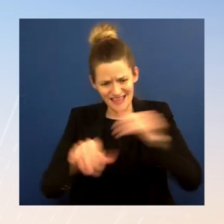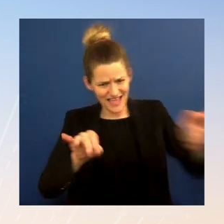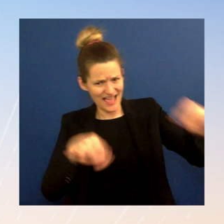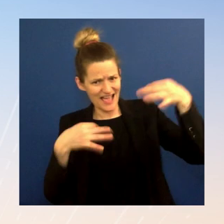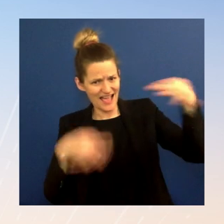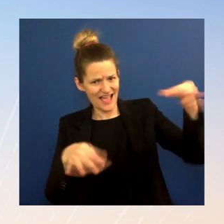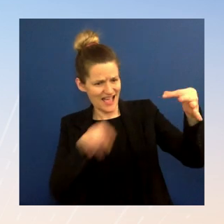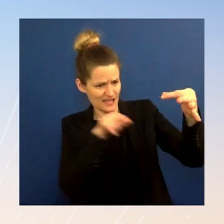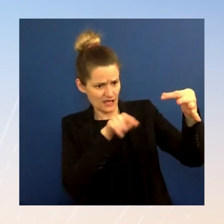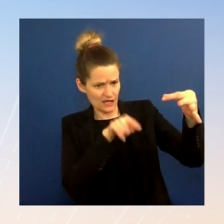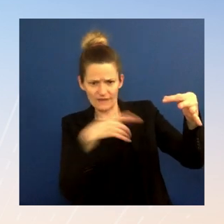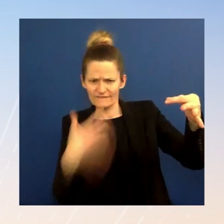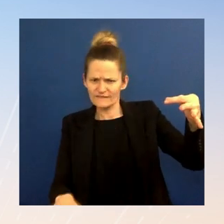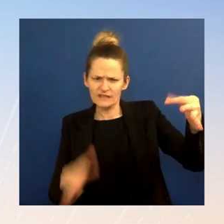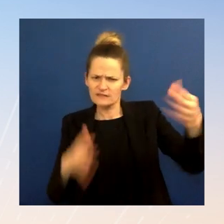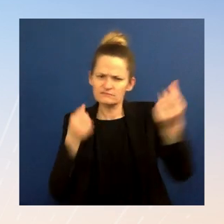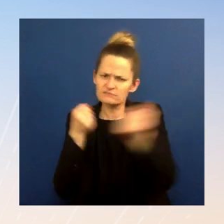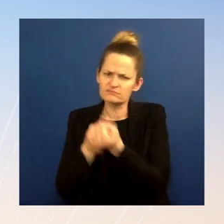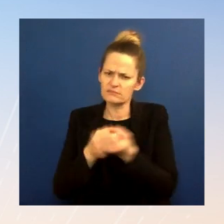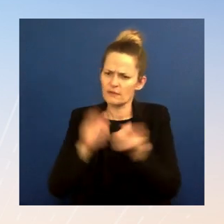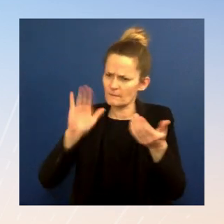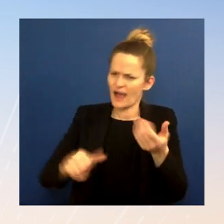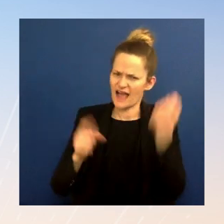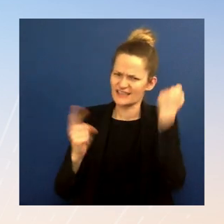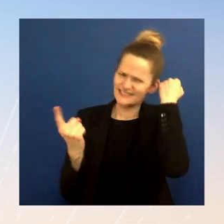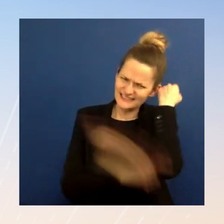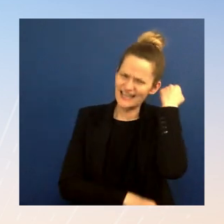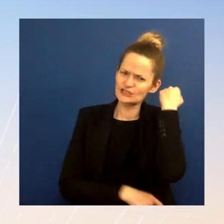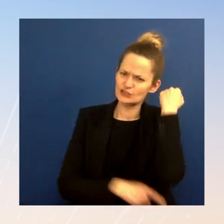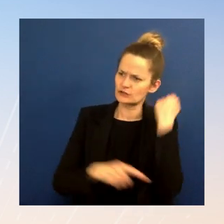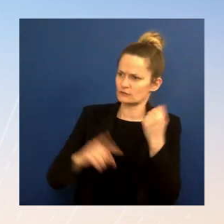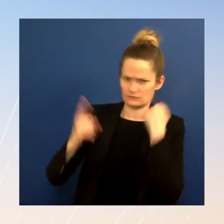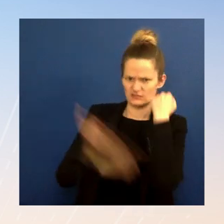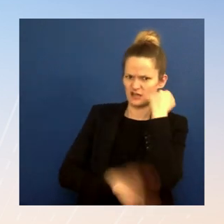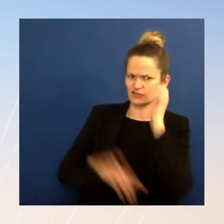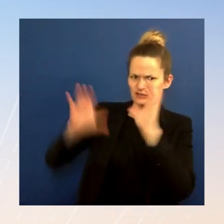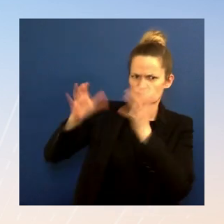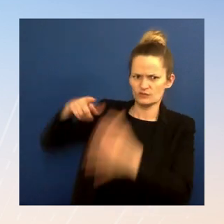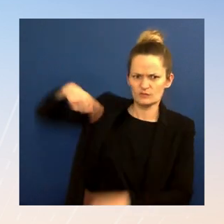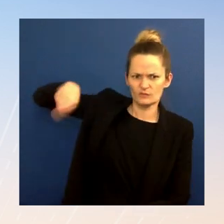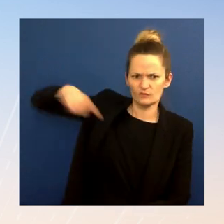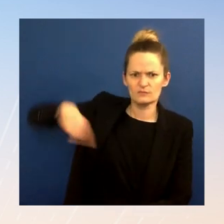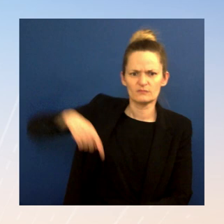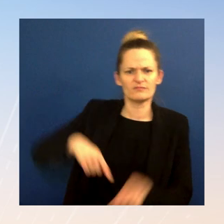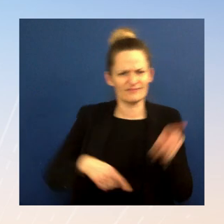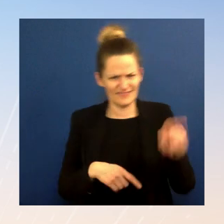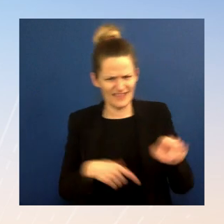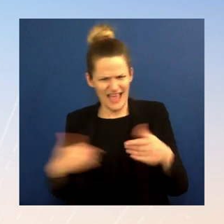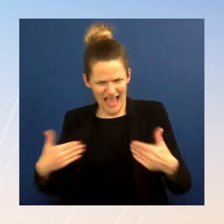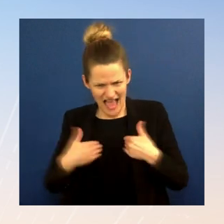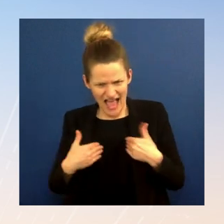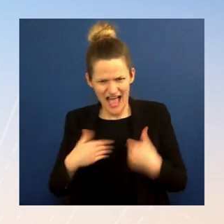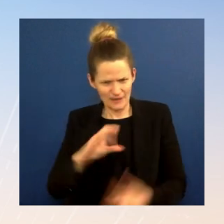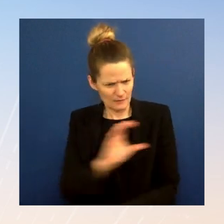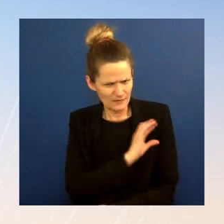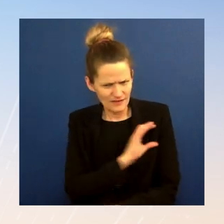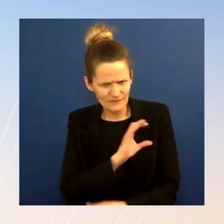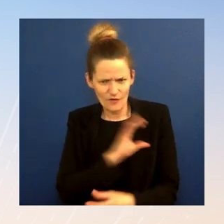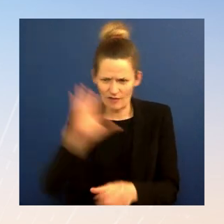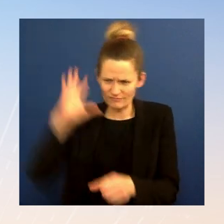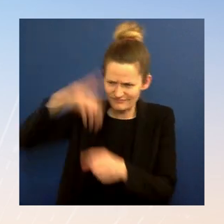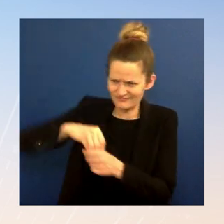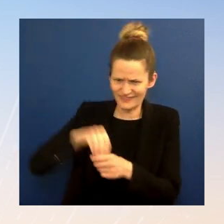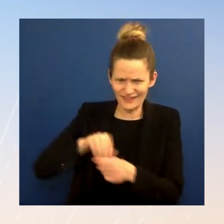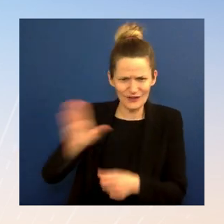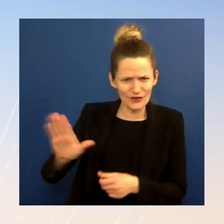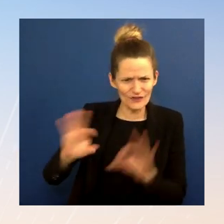a law enforcement family, has devoted her career to standing up for the rule of law, which is why she is endorsed by so many leading